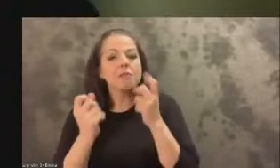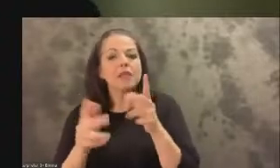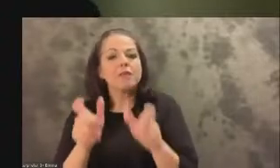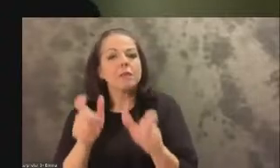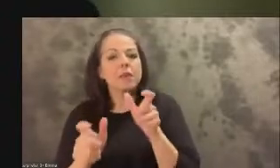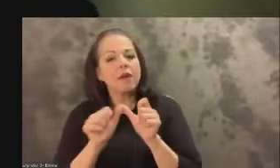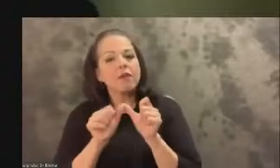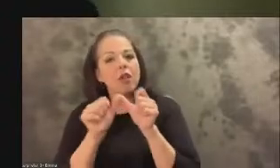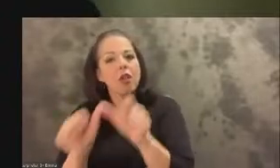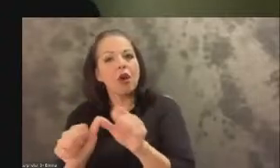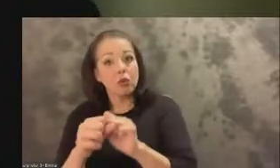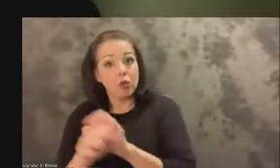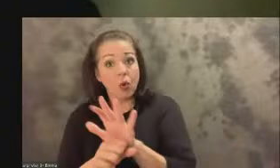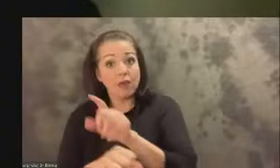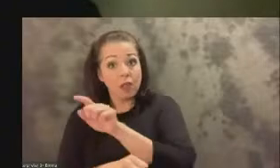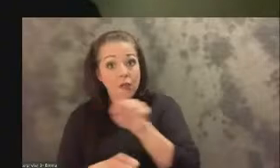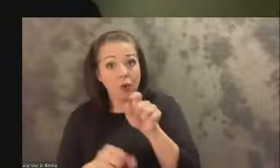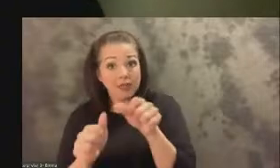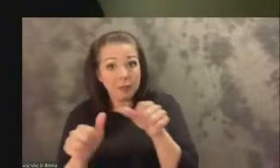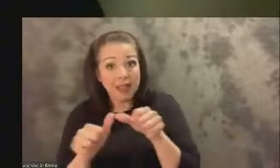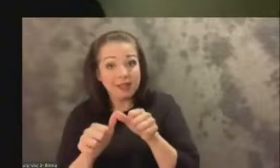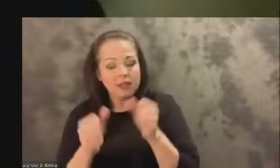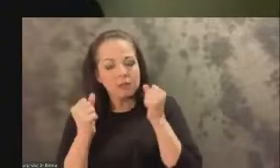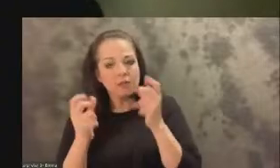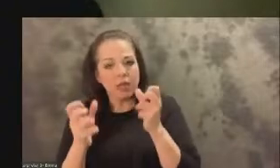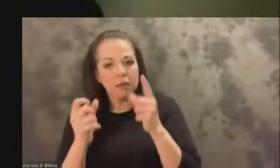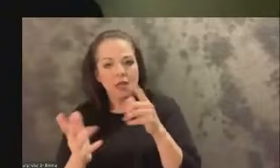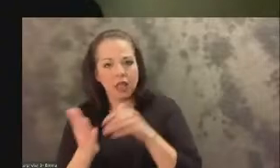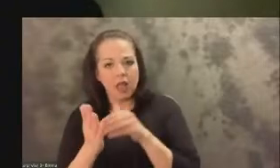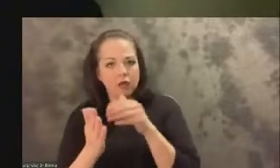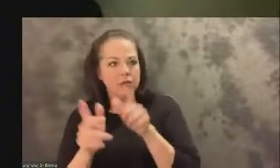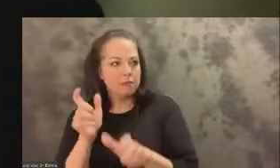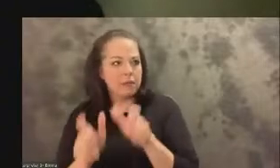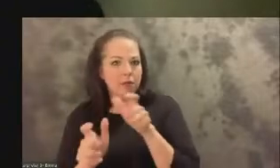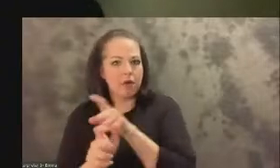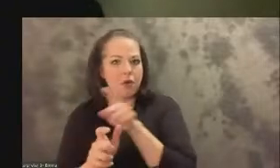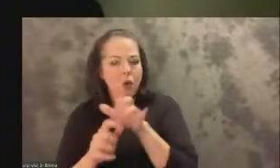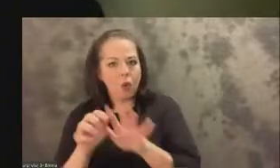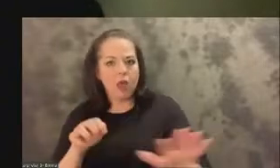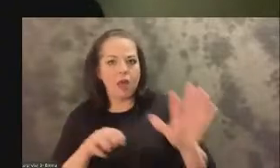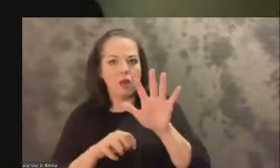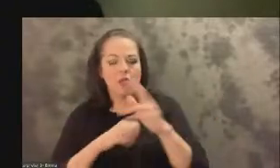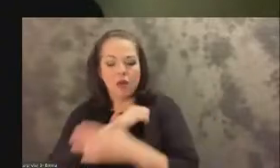long COVID in these places, hundreds of thousands probably around the country, given that we have